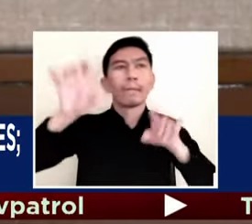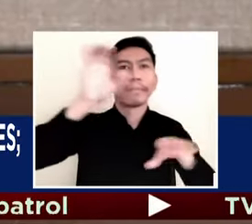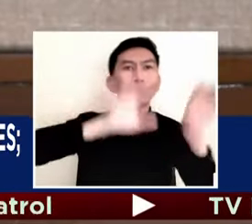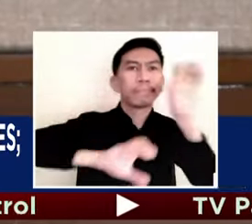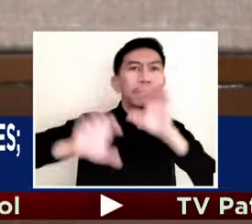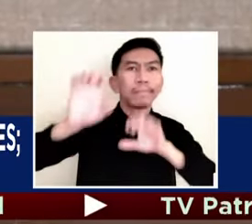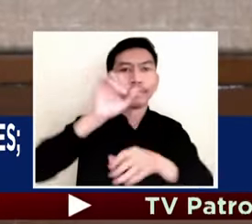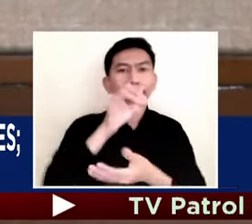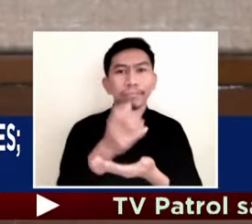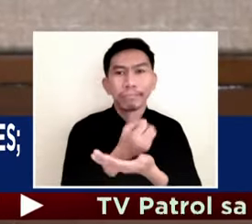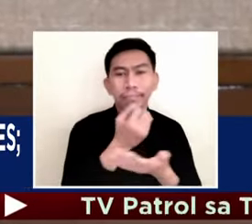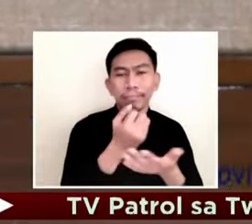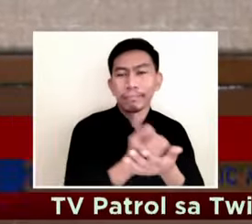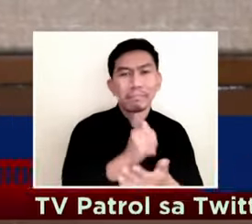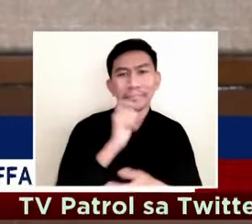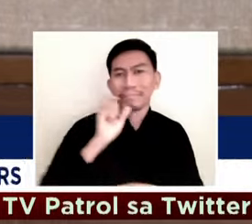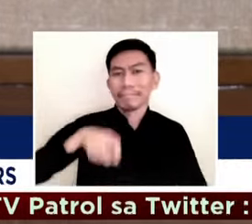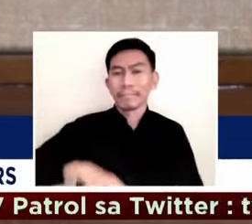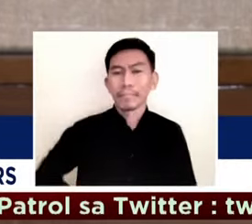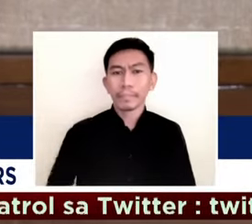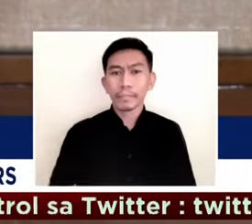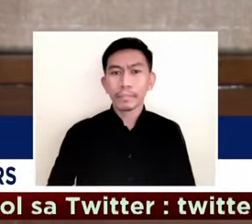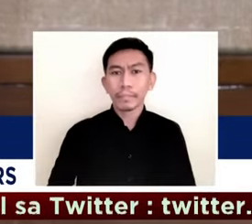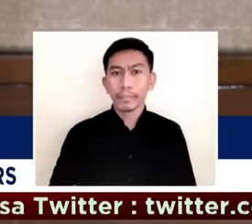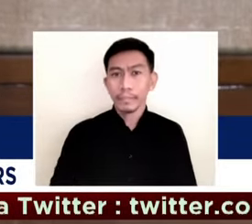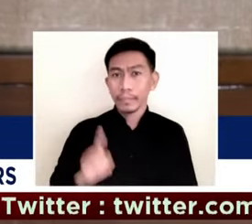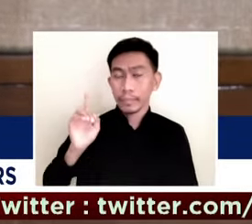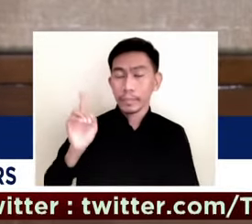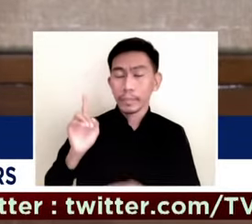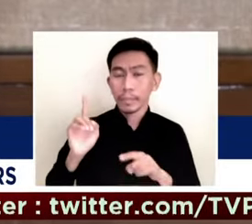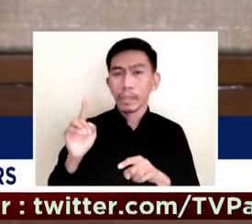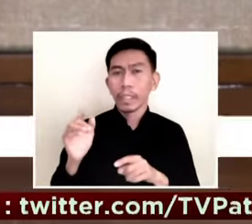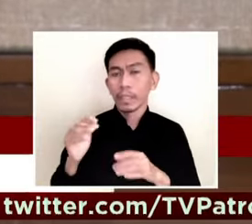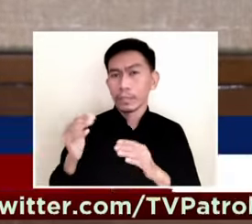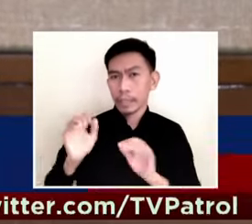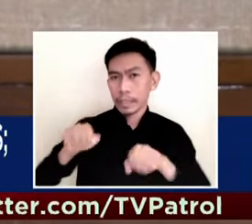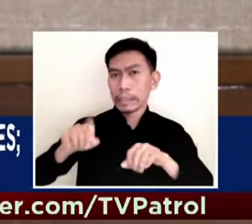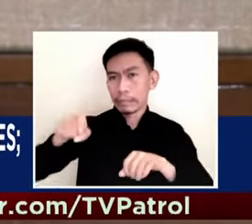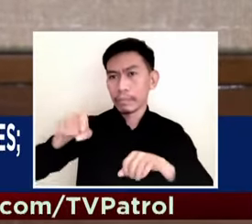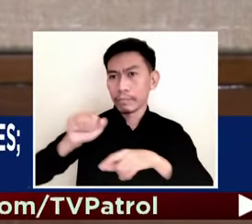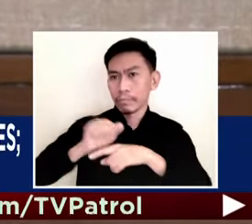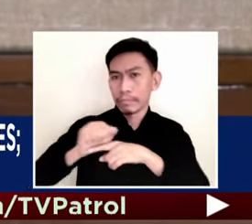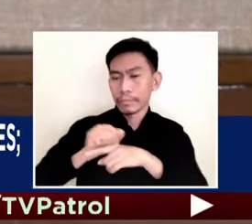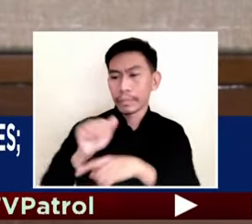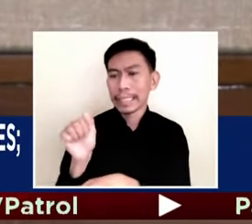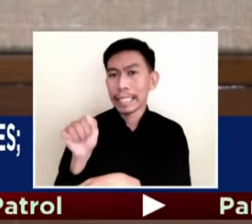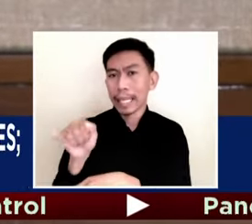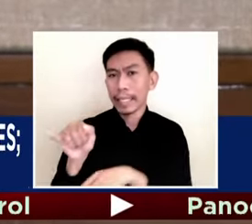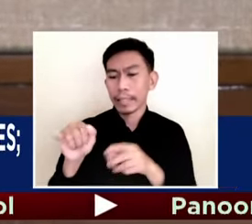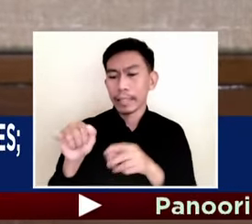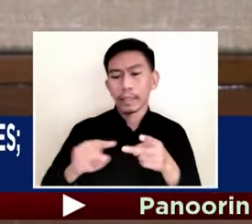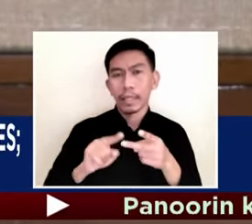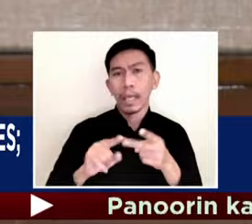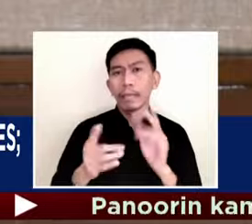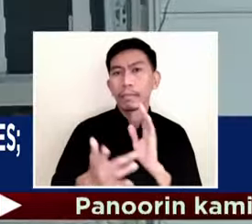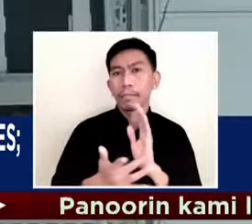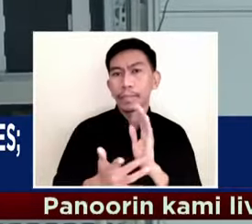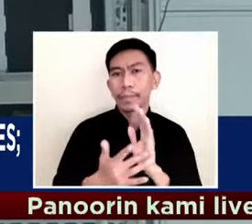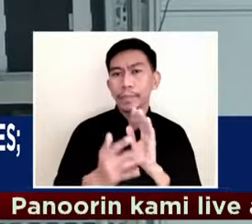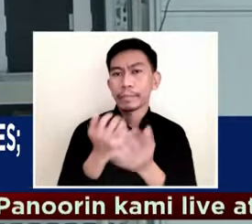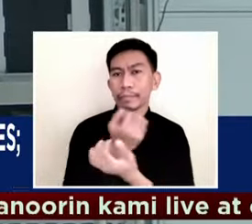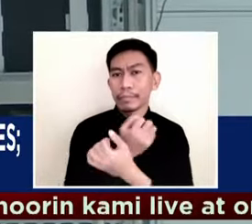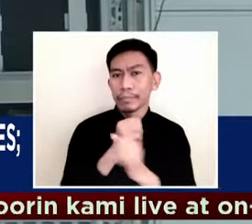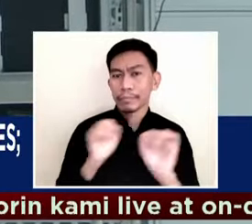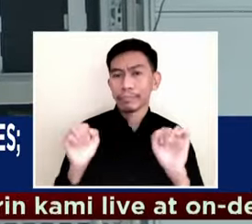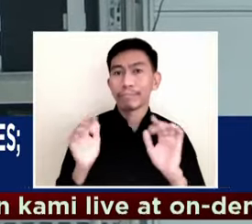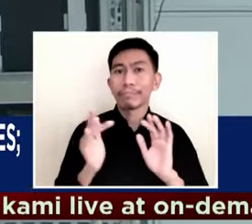Upskilling for AI and for cybersecurity. So I think that's a very, very big platform